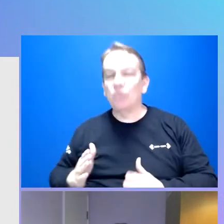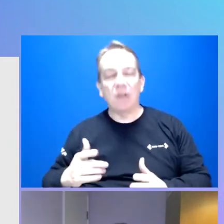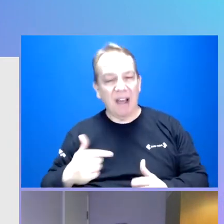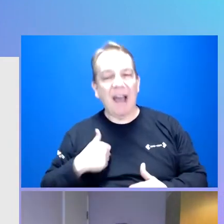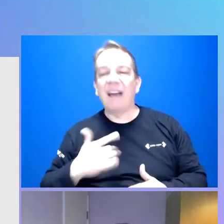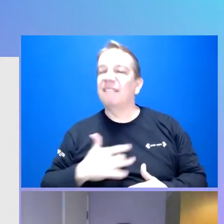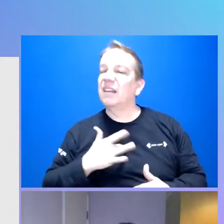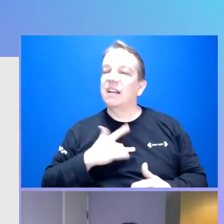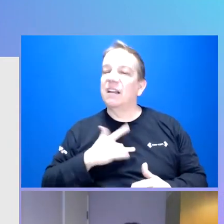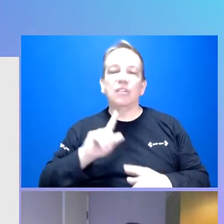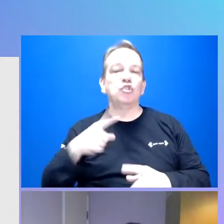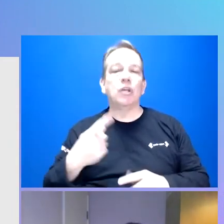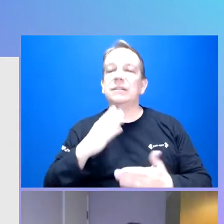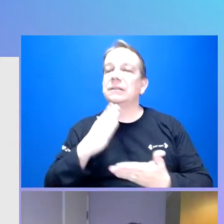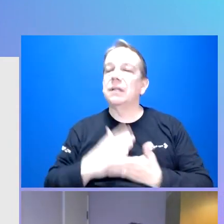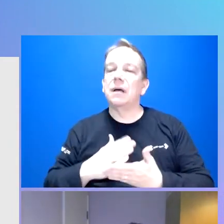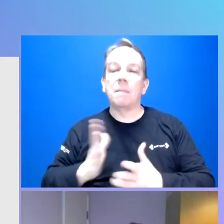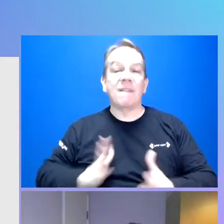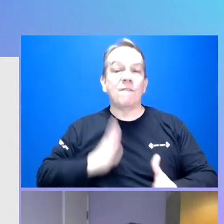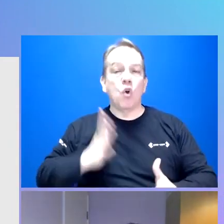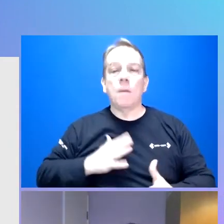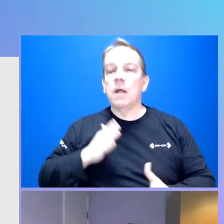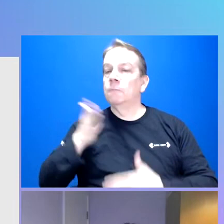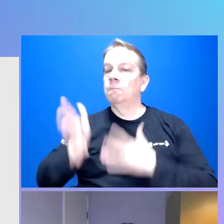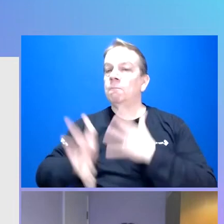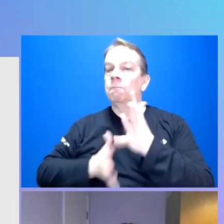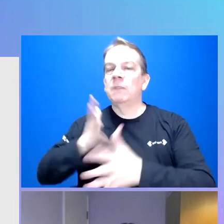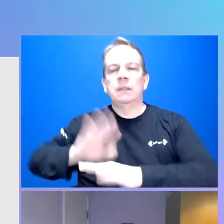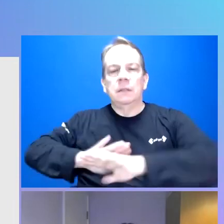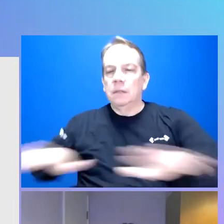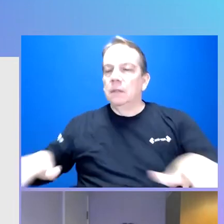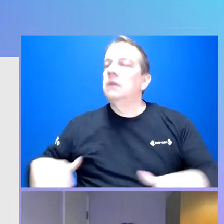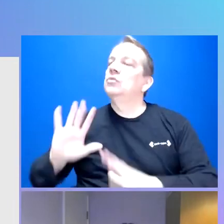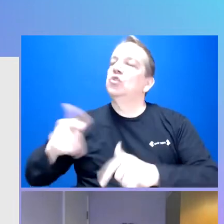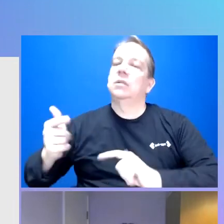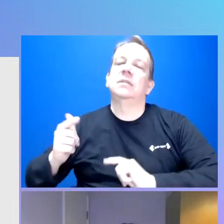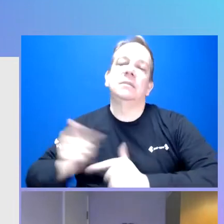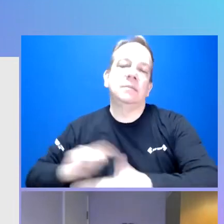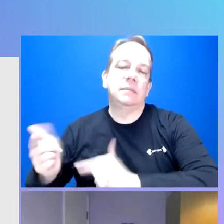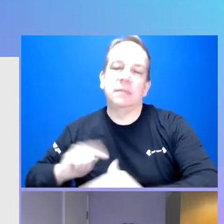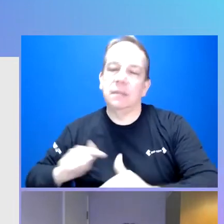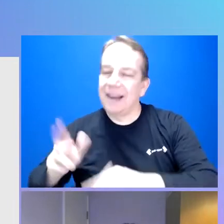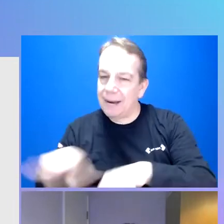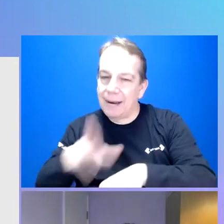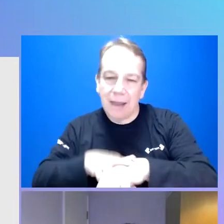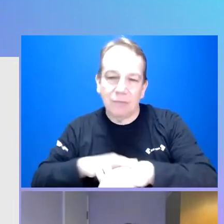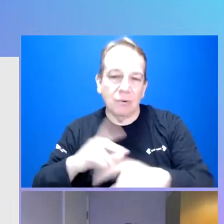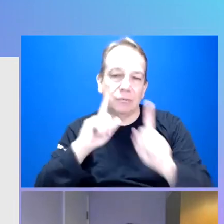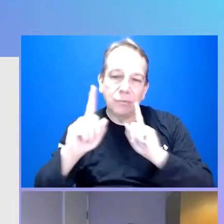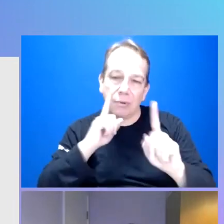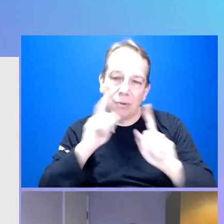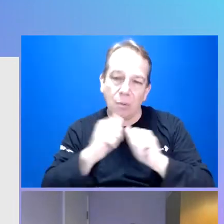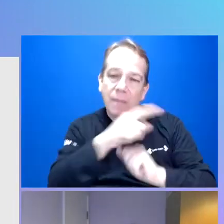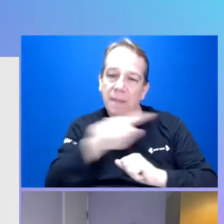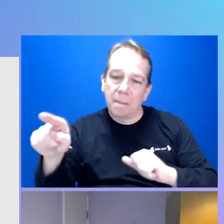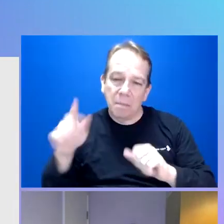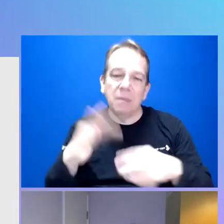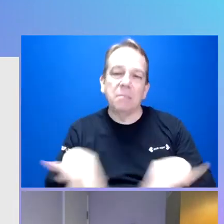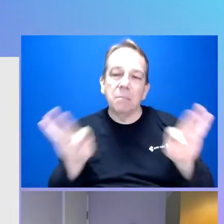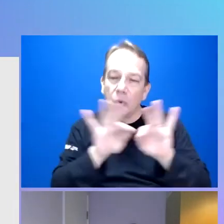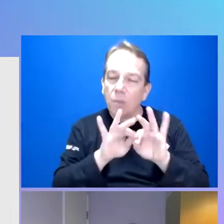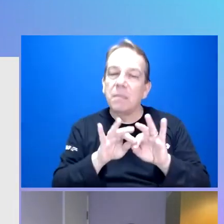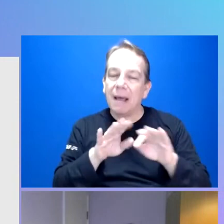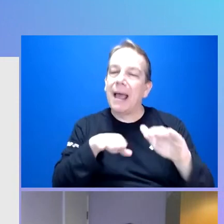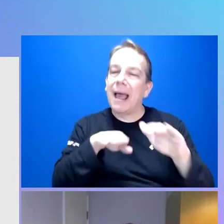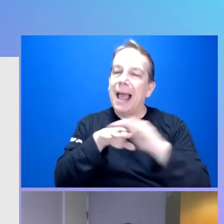approach, dropping being overly formal. So nothing tops lived experience, and individuals with access